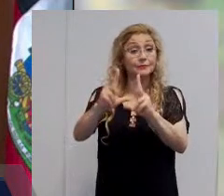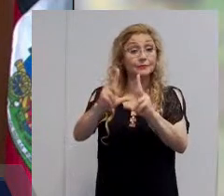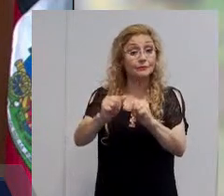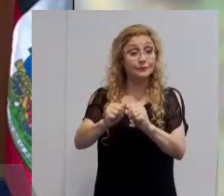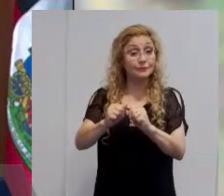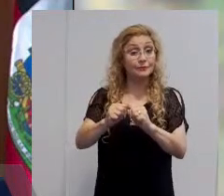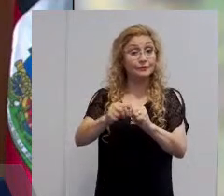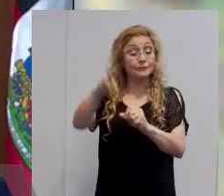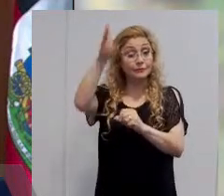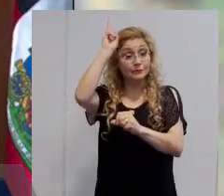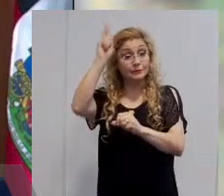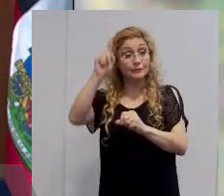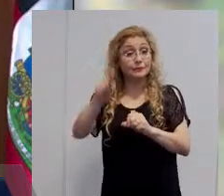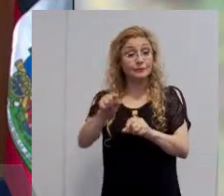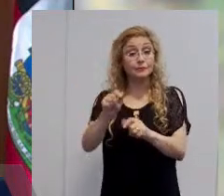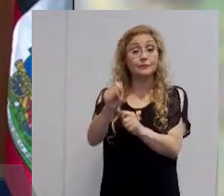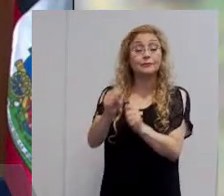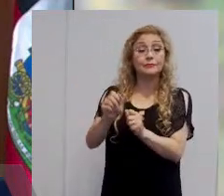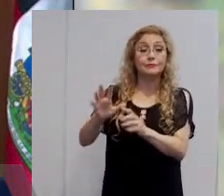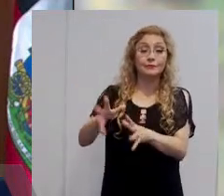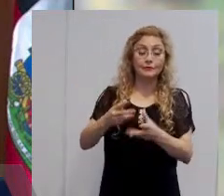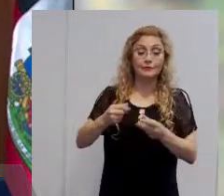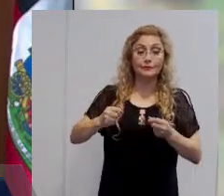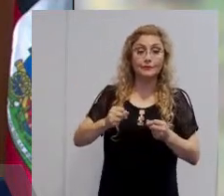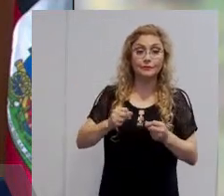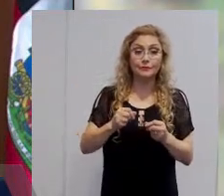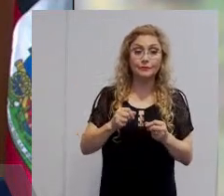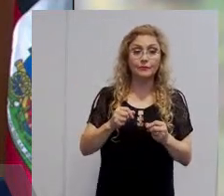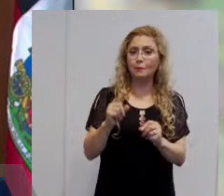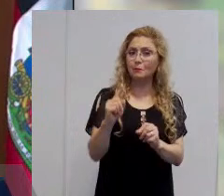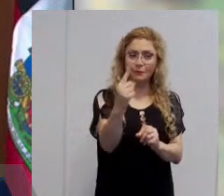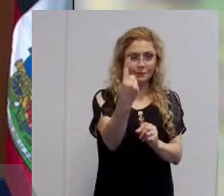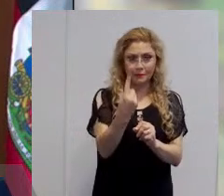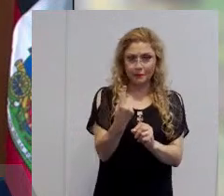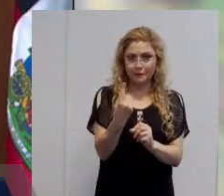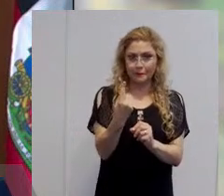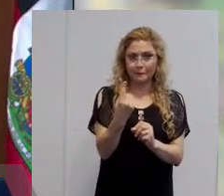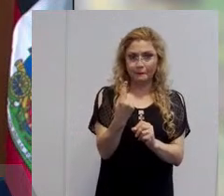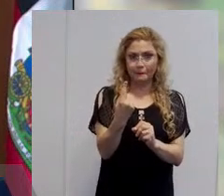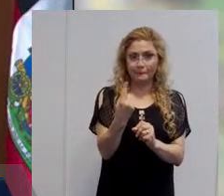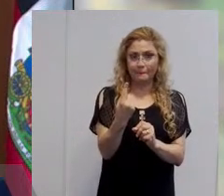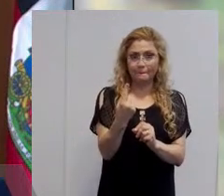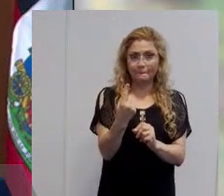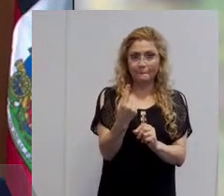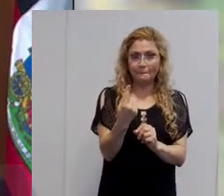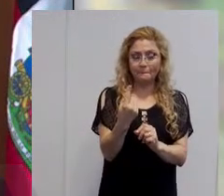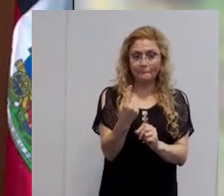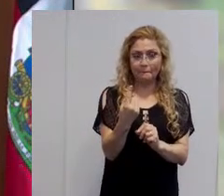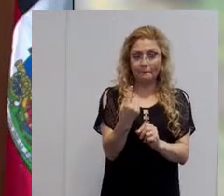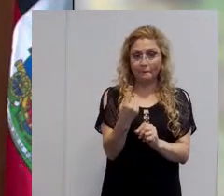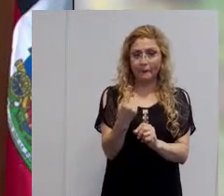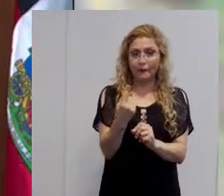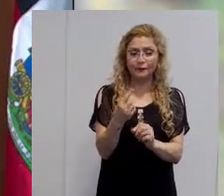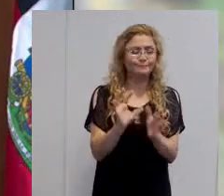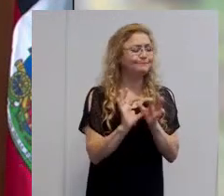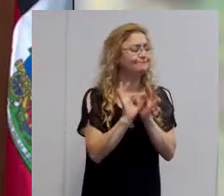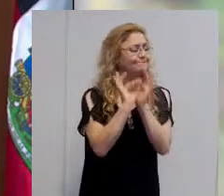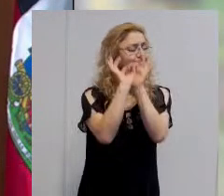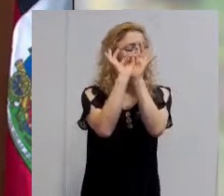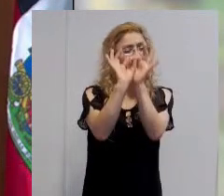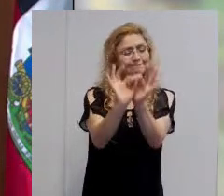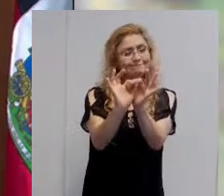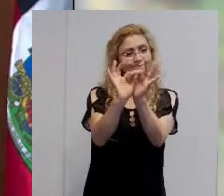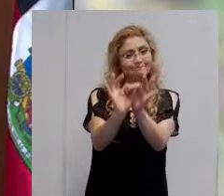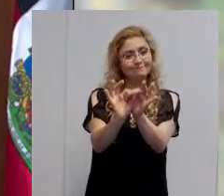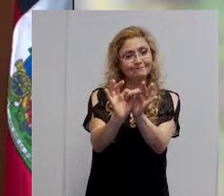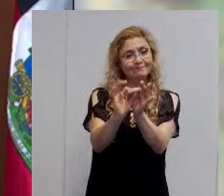of family farmers, indigenous farmers, and artisanal farmers. First, major